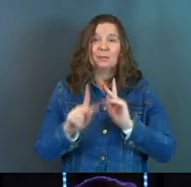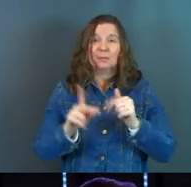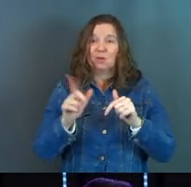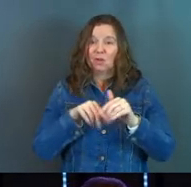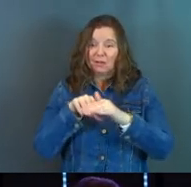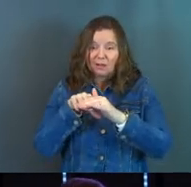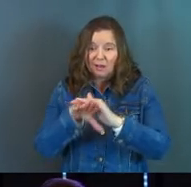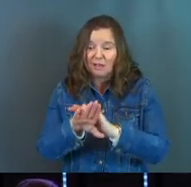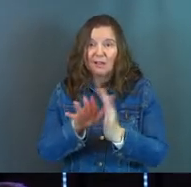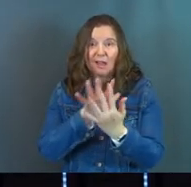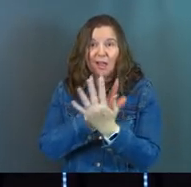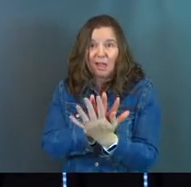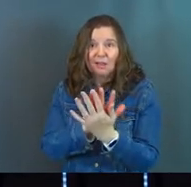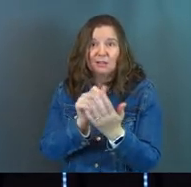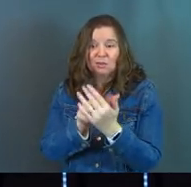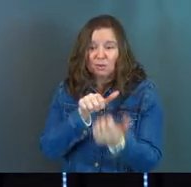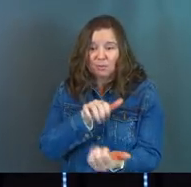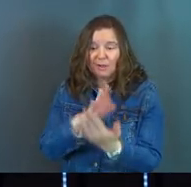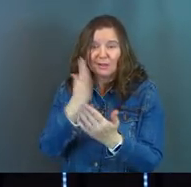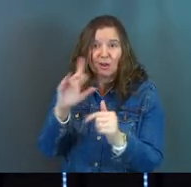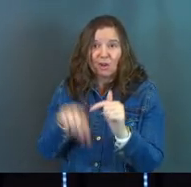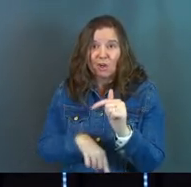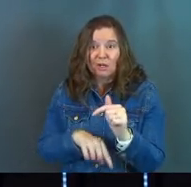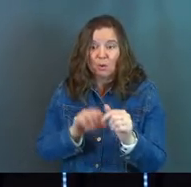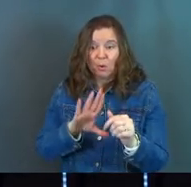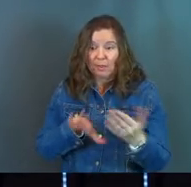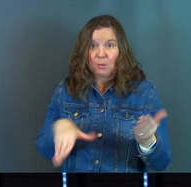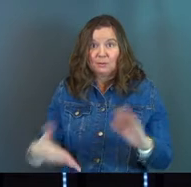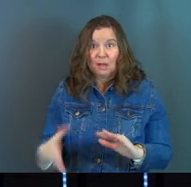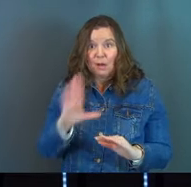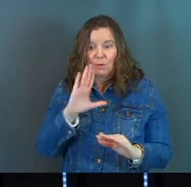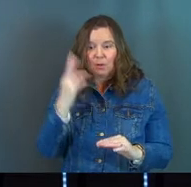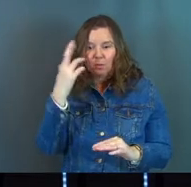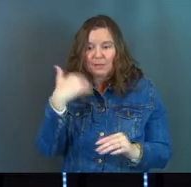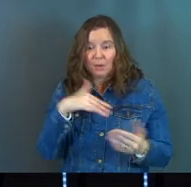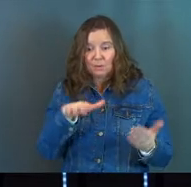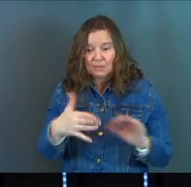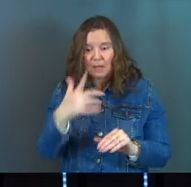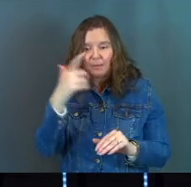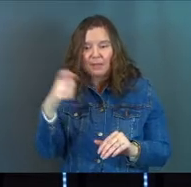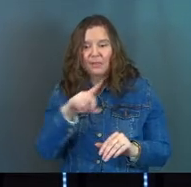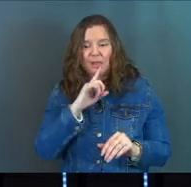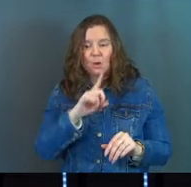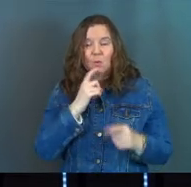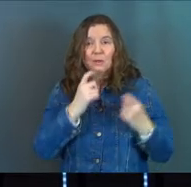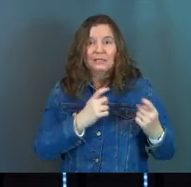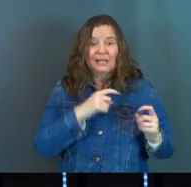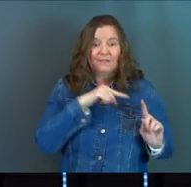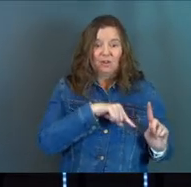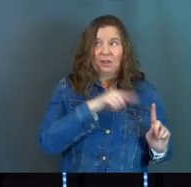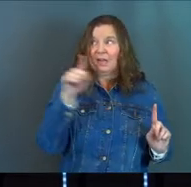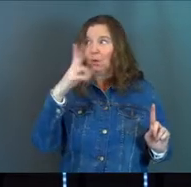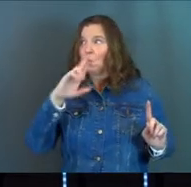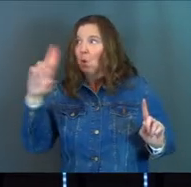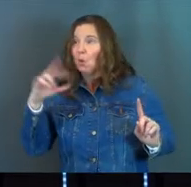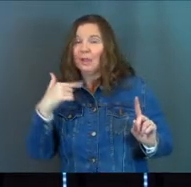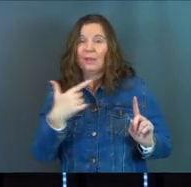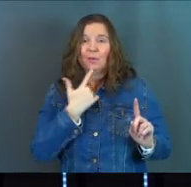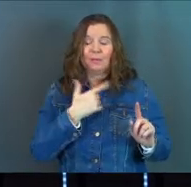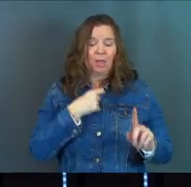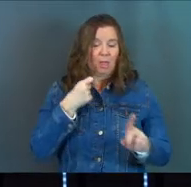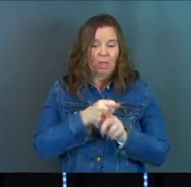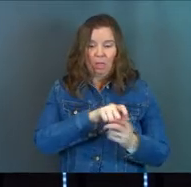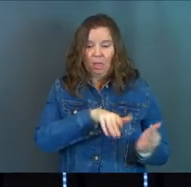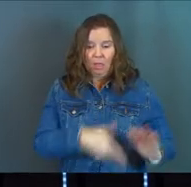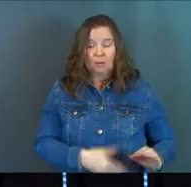people could not, they could not get into the presence of God, else they would die. And the reason they would die is because they were sinful and he was holy, and they would just be